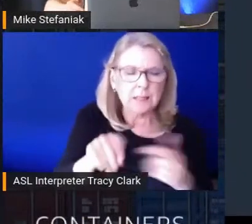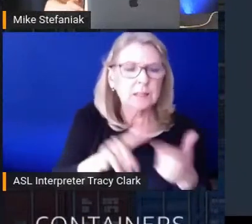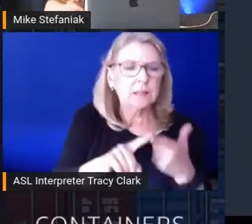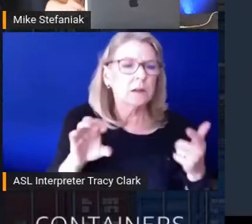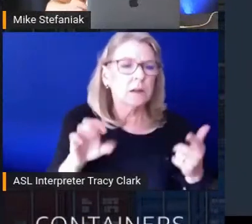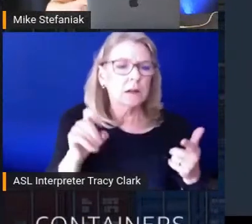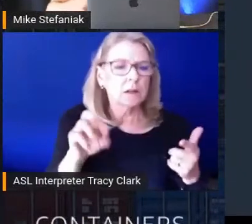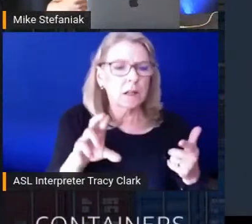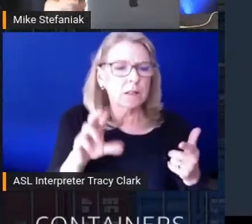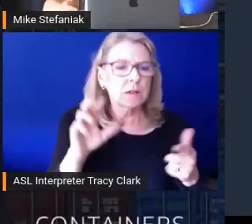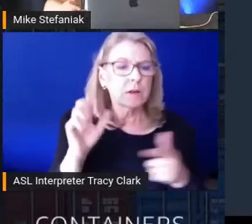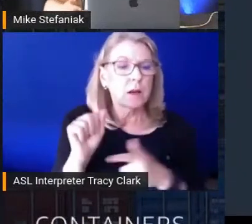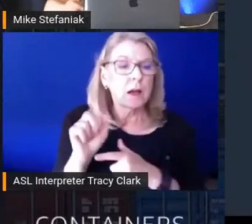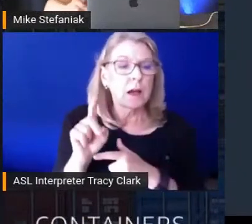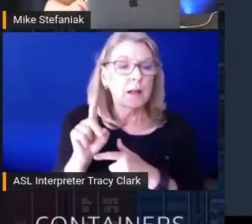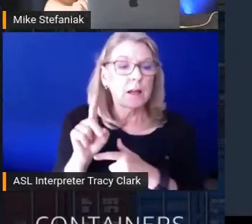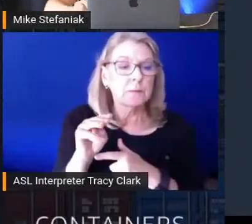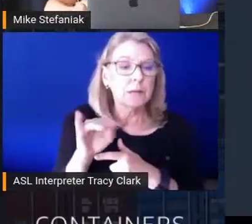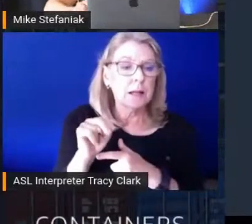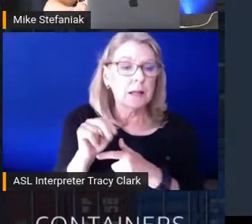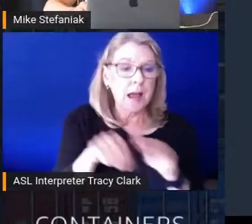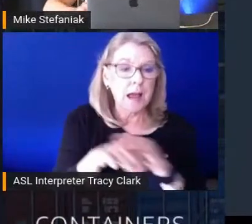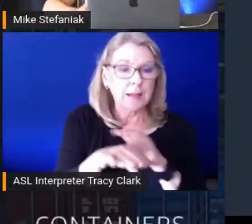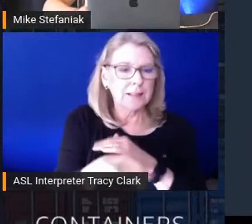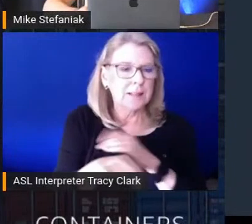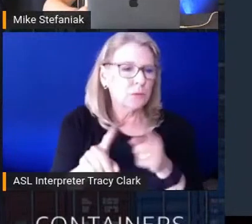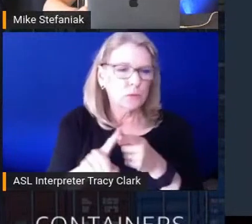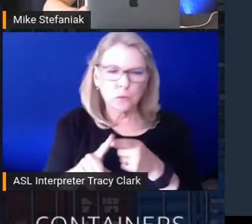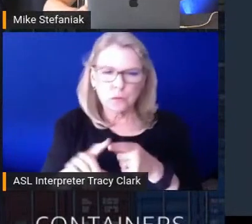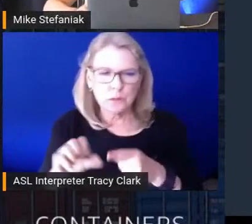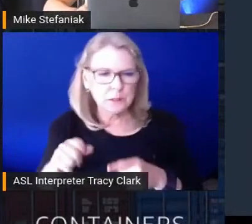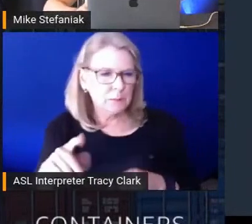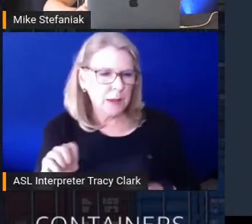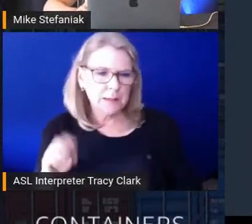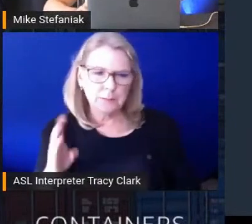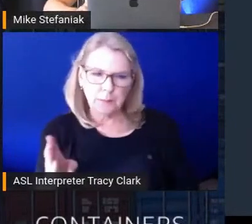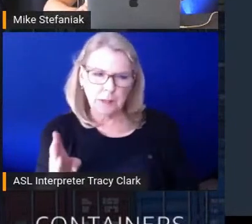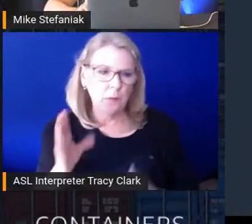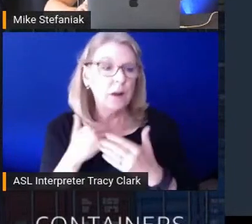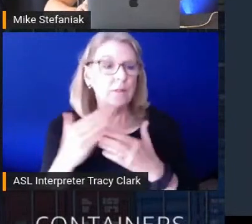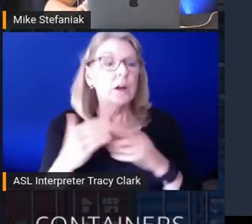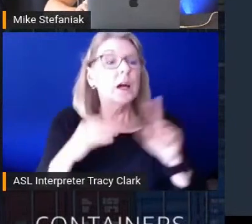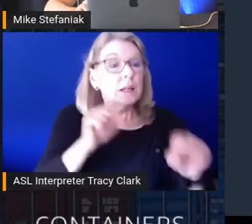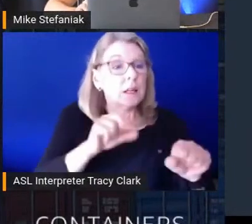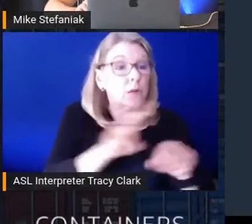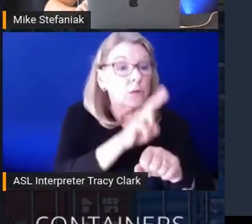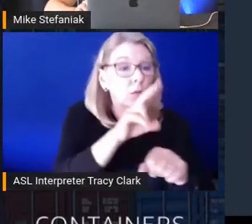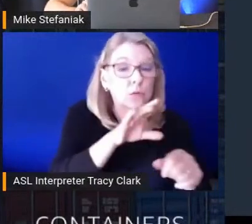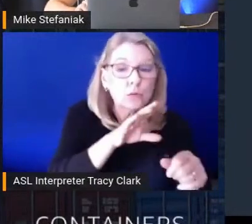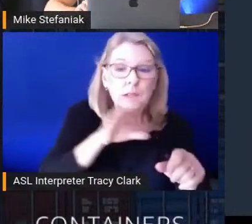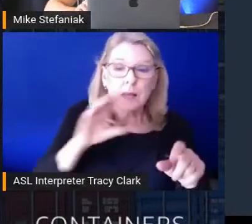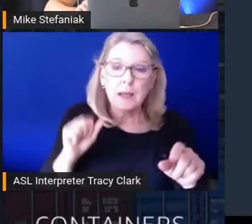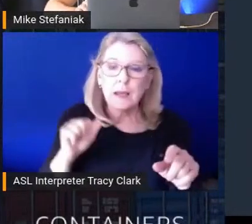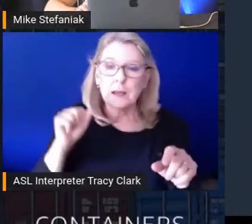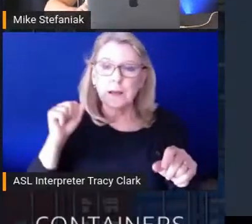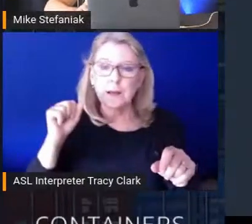to namespace B, you'll be able to do that directly through the EKS API without having to go through RBAC